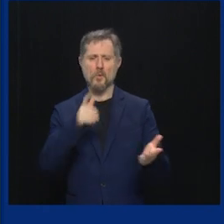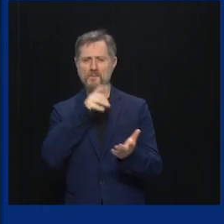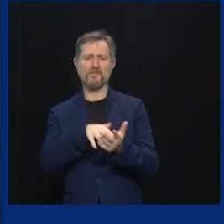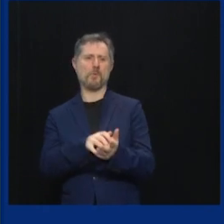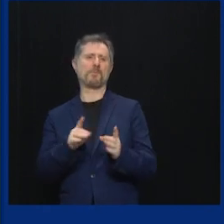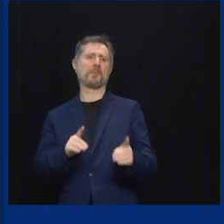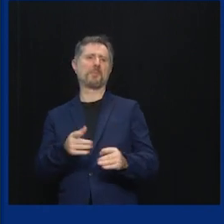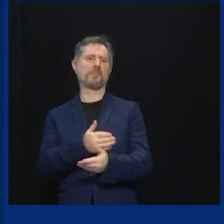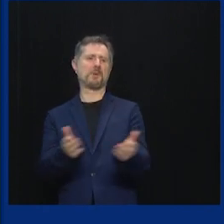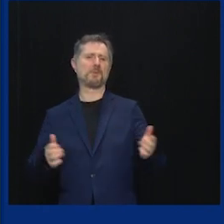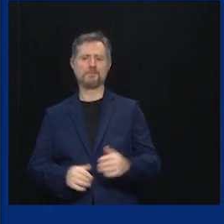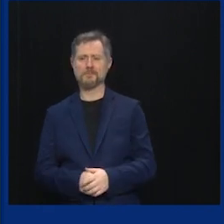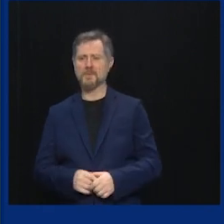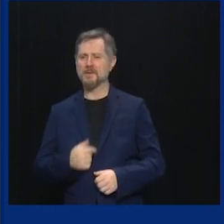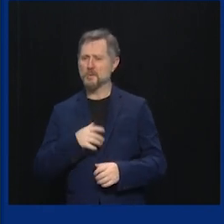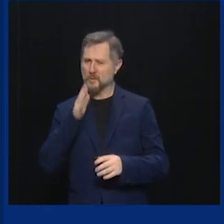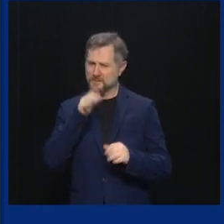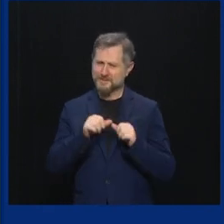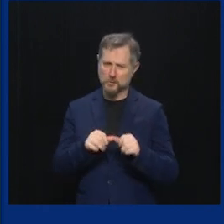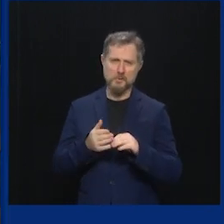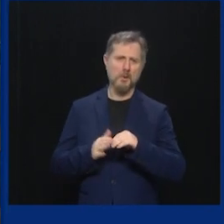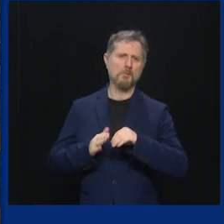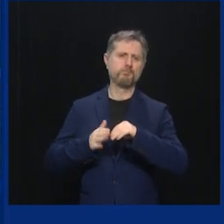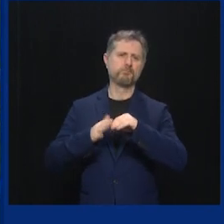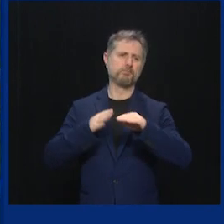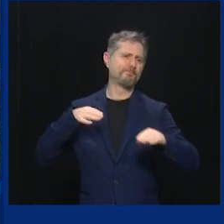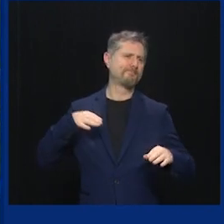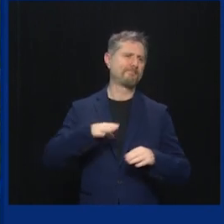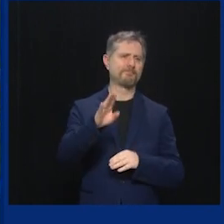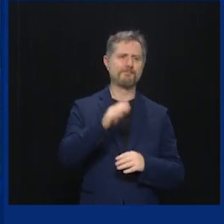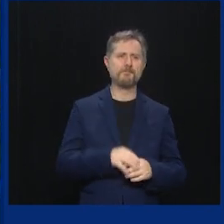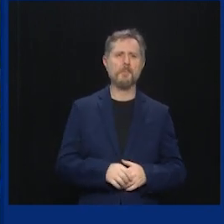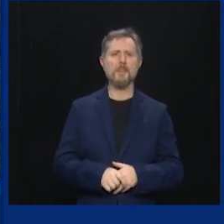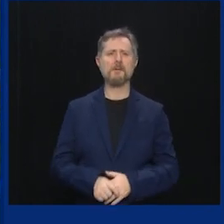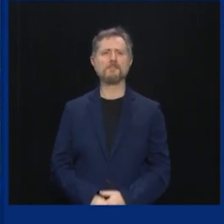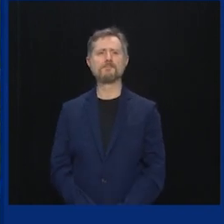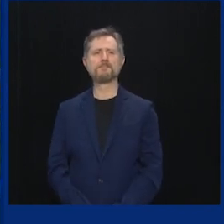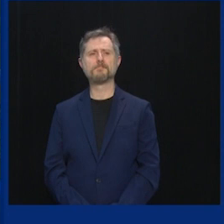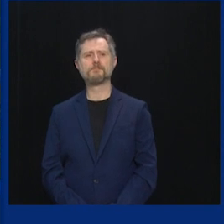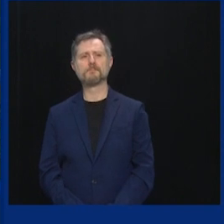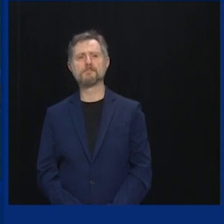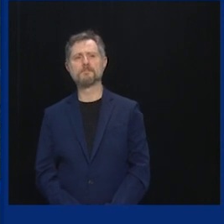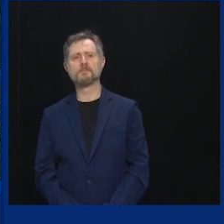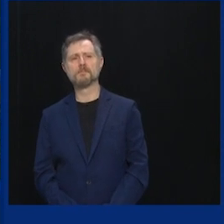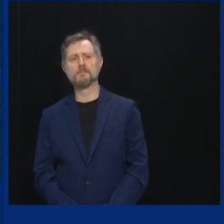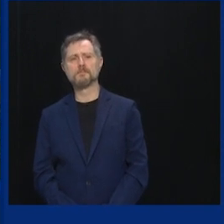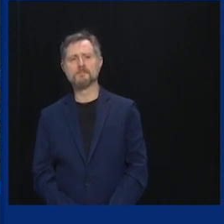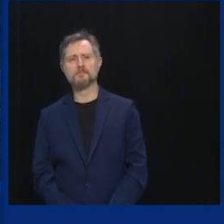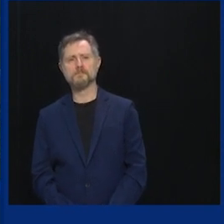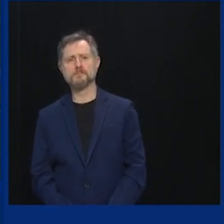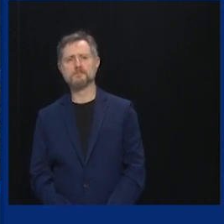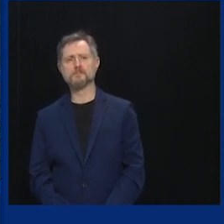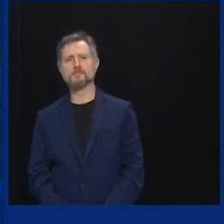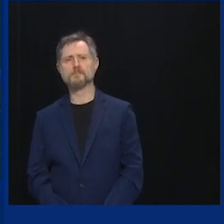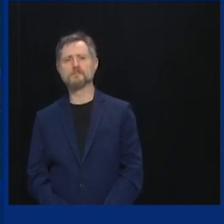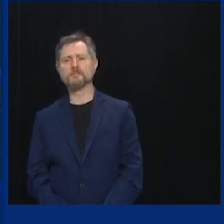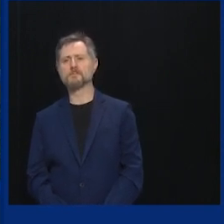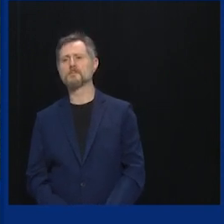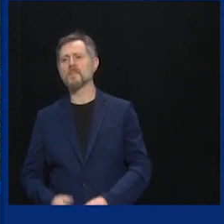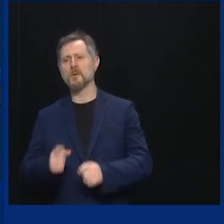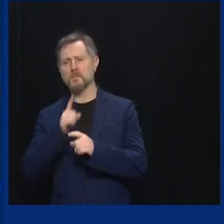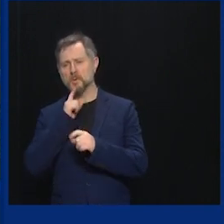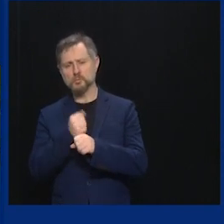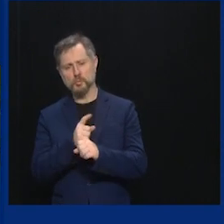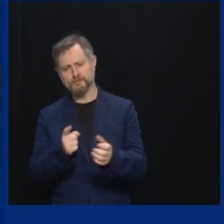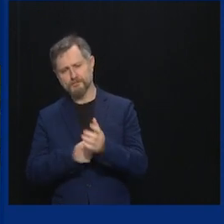expect the booster rate to continue to climb steadily after the holiday here. So we're going to have booster shots available. We're going to have nursing homes